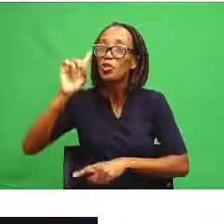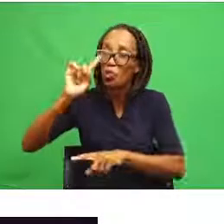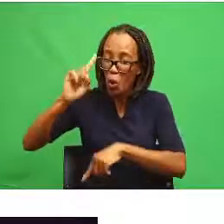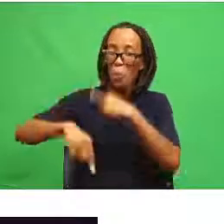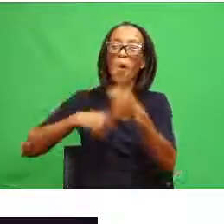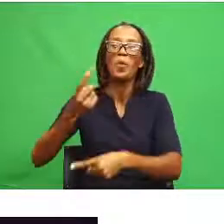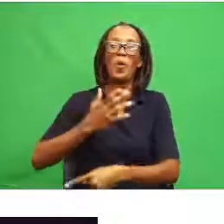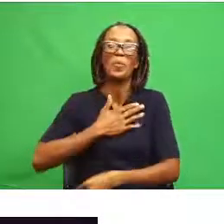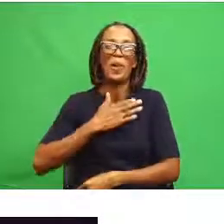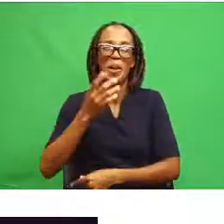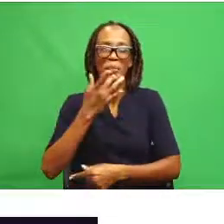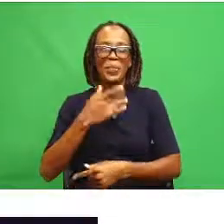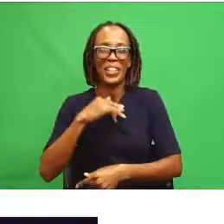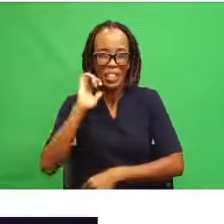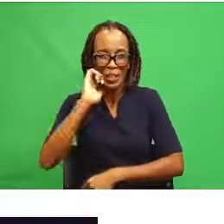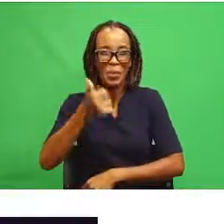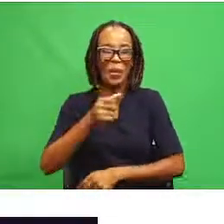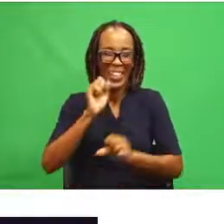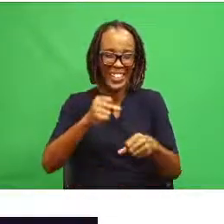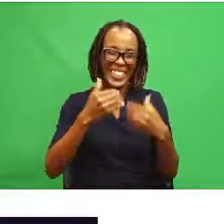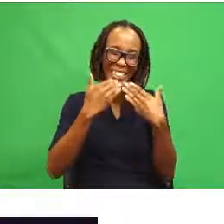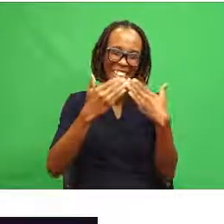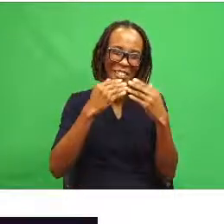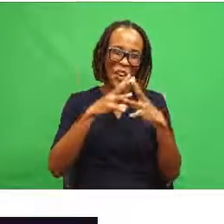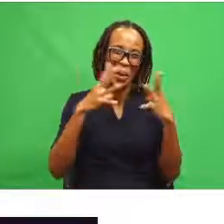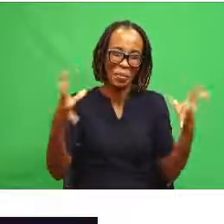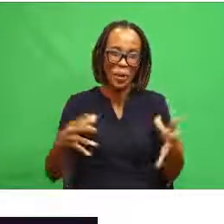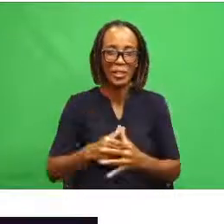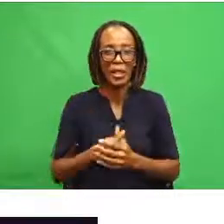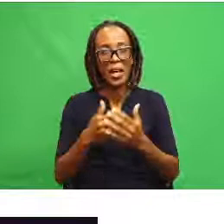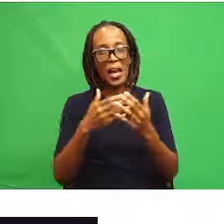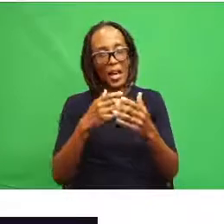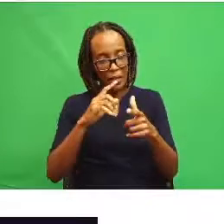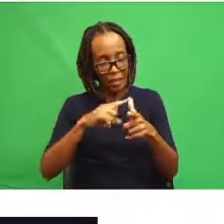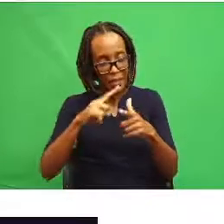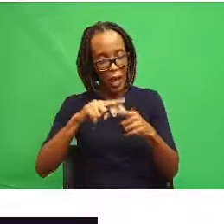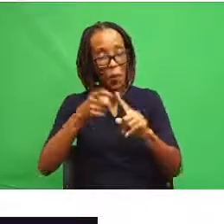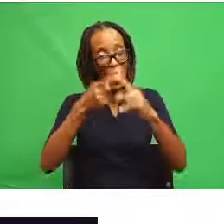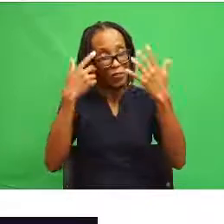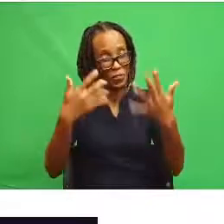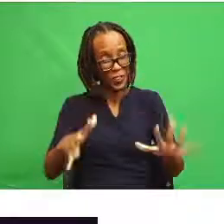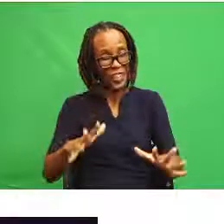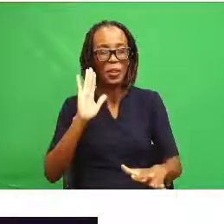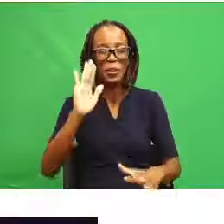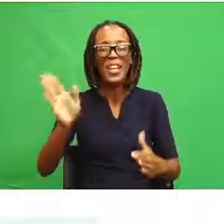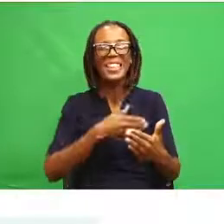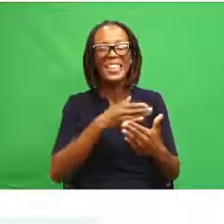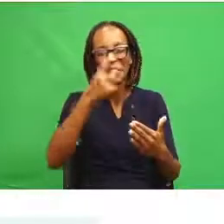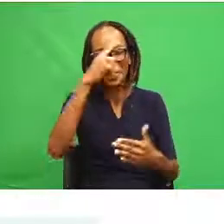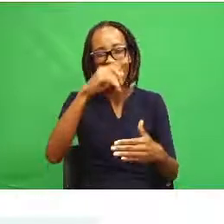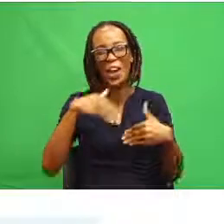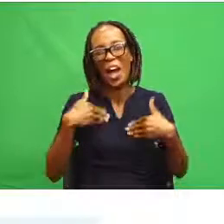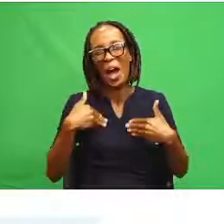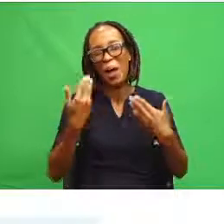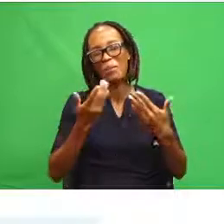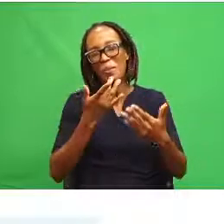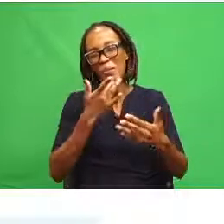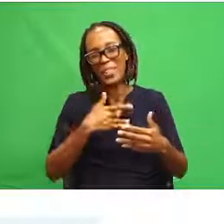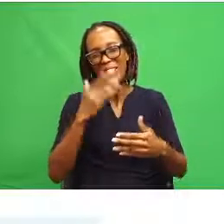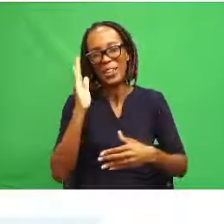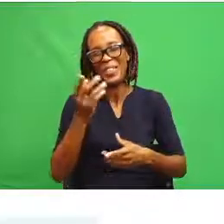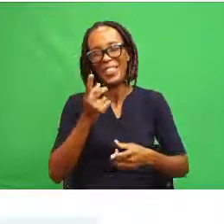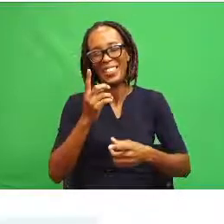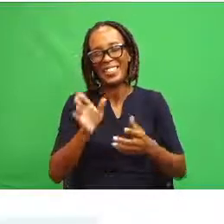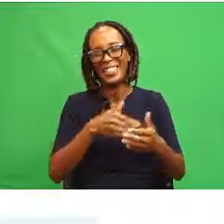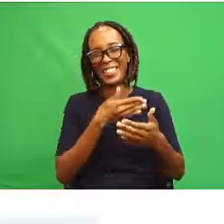tomorrow. All right. Yes, thank you We very will much. break out in birthday song right after the webinar, for sure. Thank you so very much. You're welcome. Thank you very